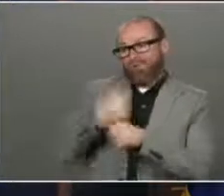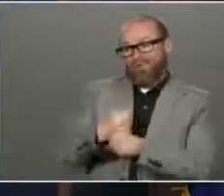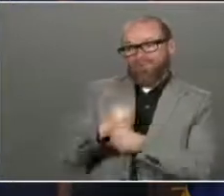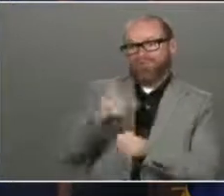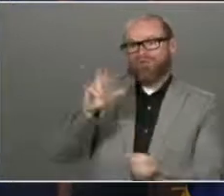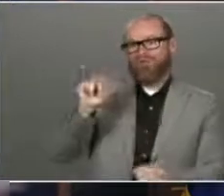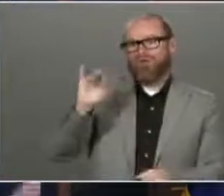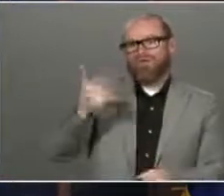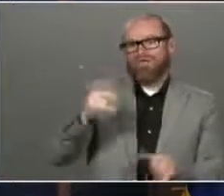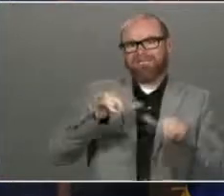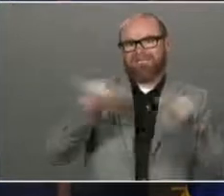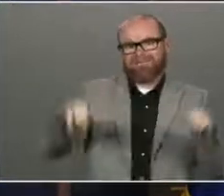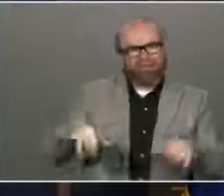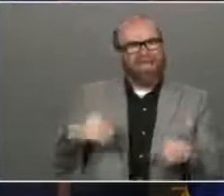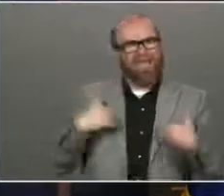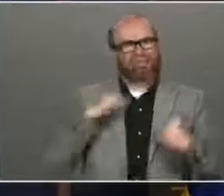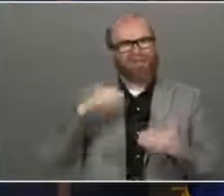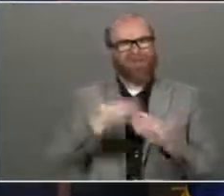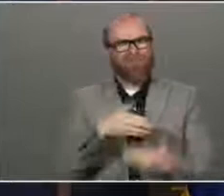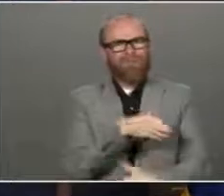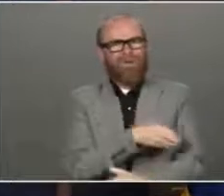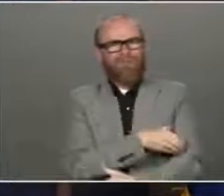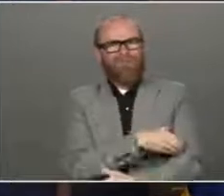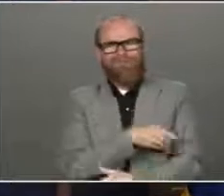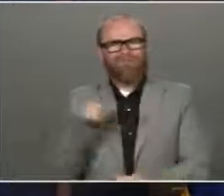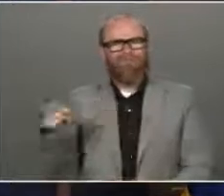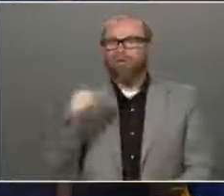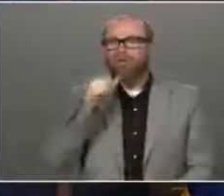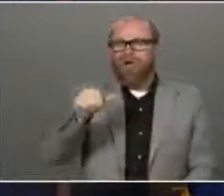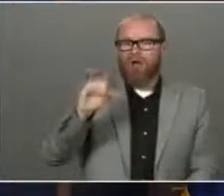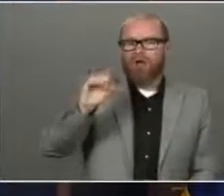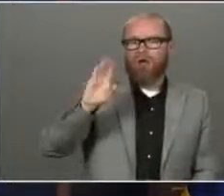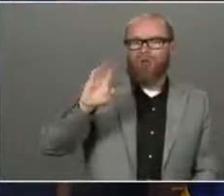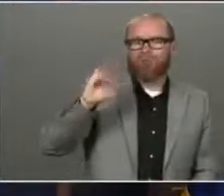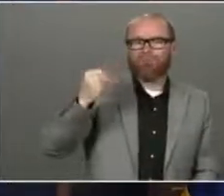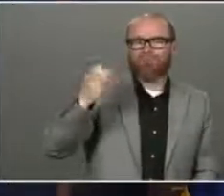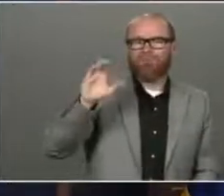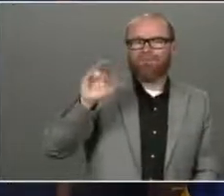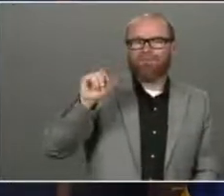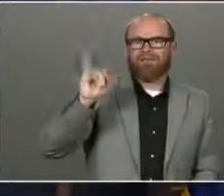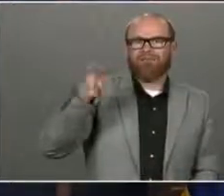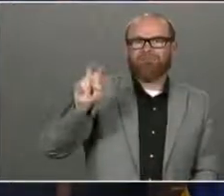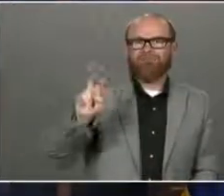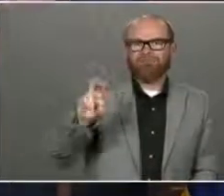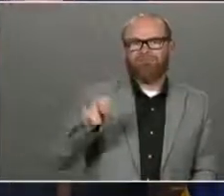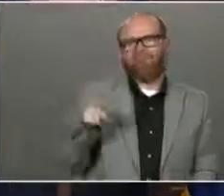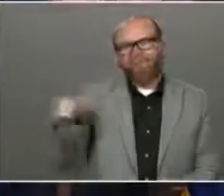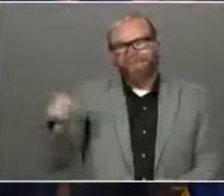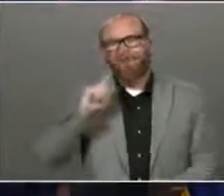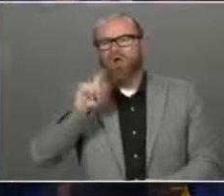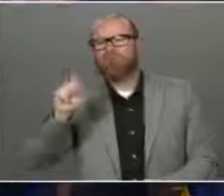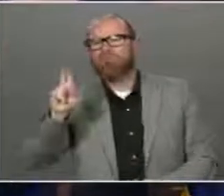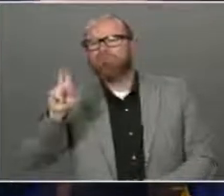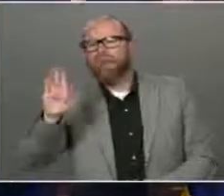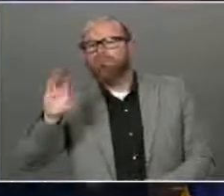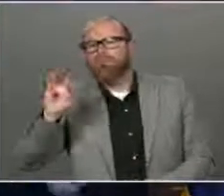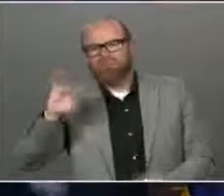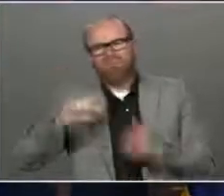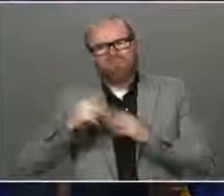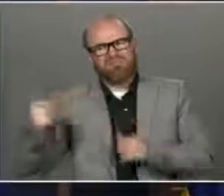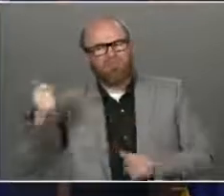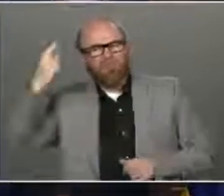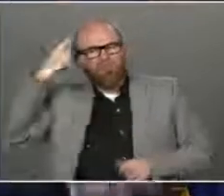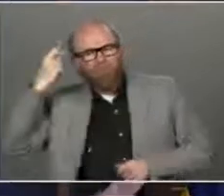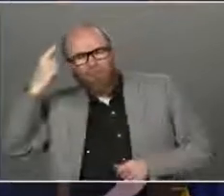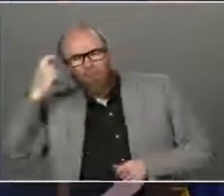has all of the power because they're subjective. They're not objective. Dollars and cents are objective. These standards, whatever they